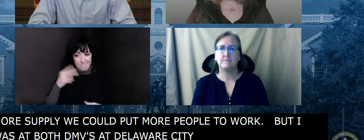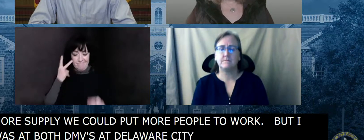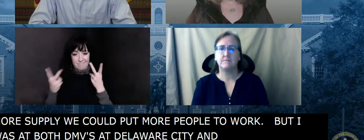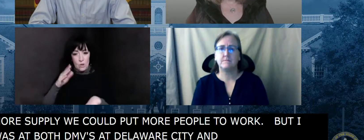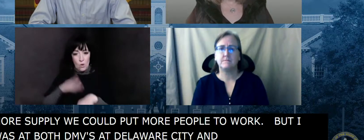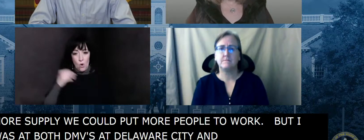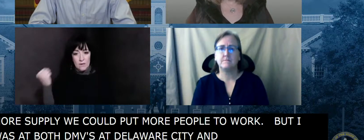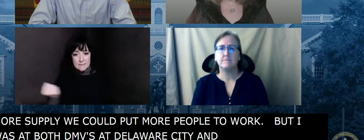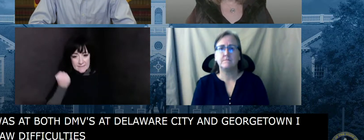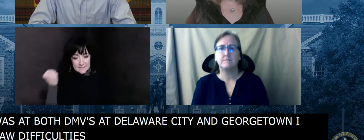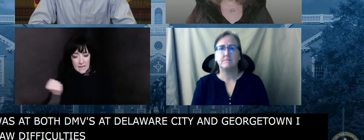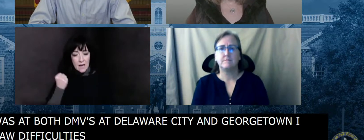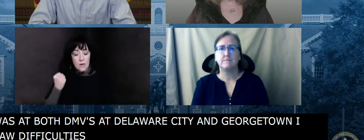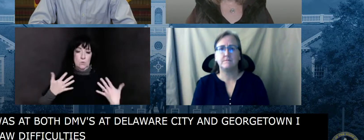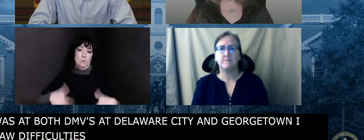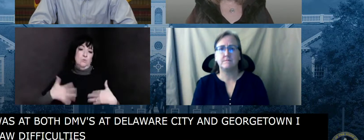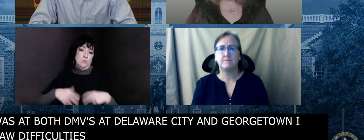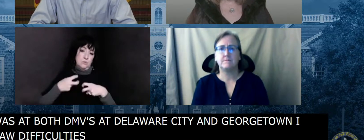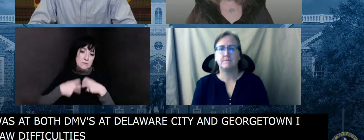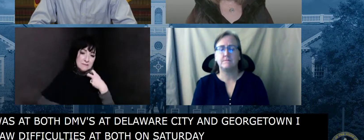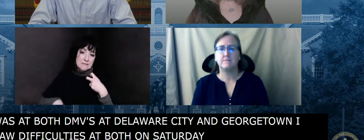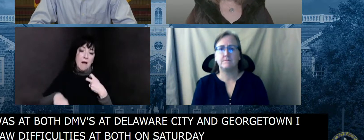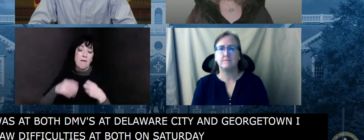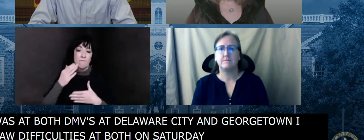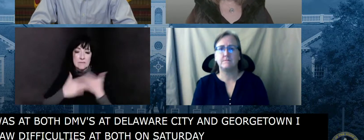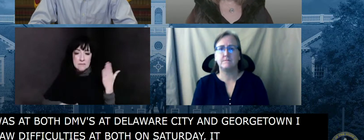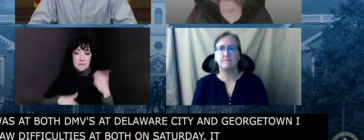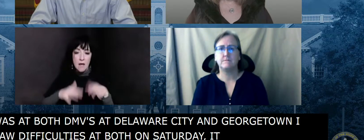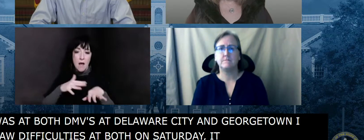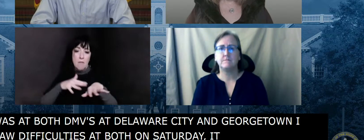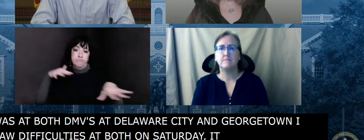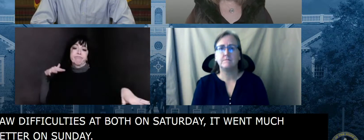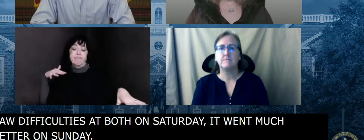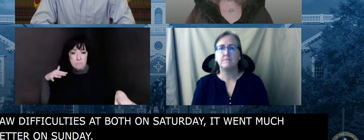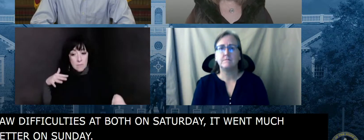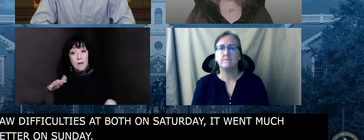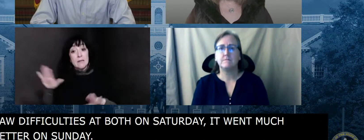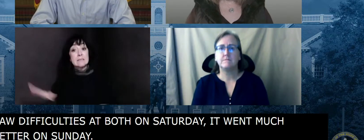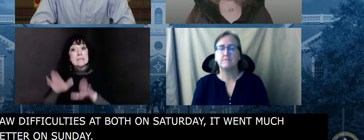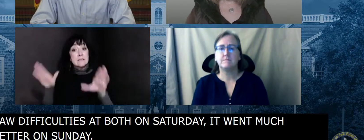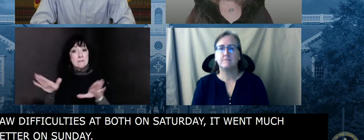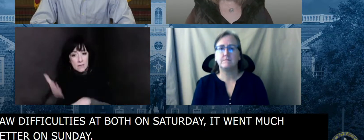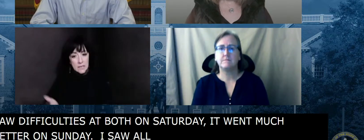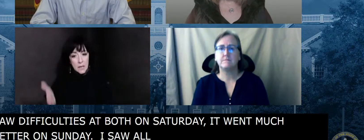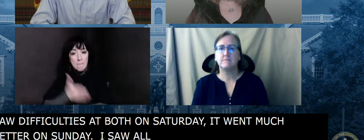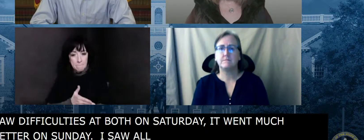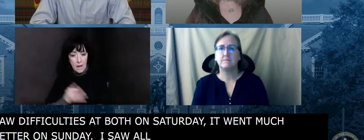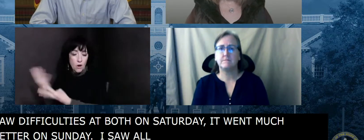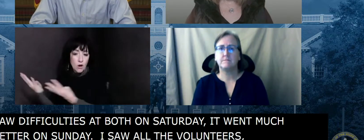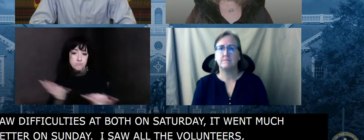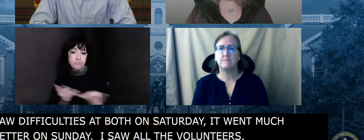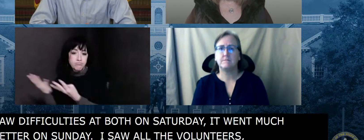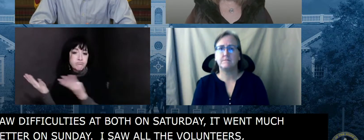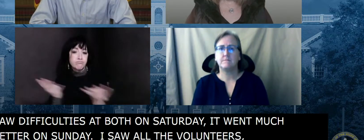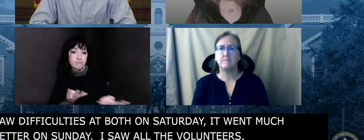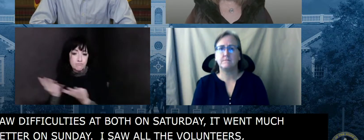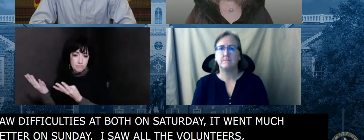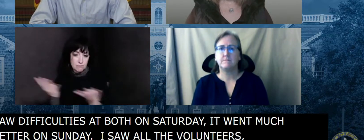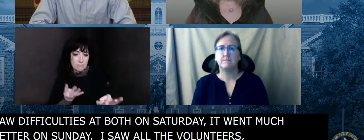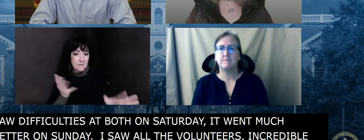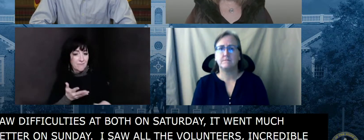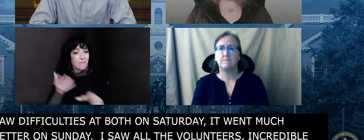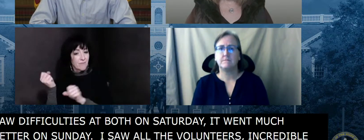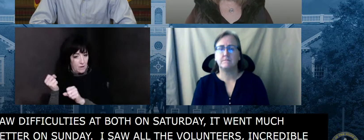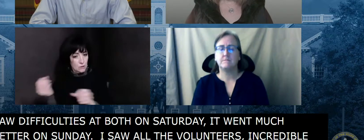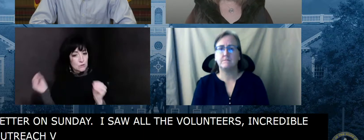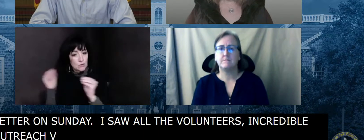much better on Sunday. I saw all the volunteers, incredible outreach and volunteers. The Delaware